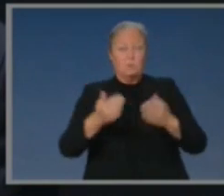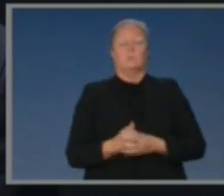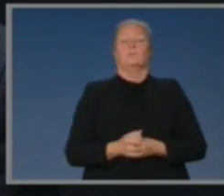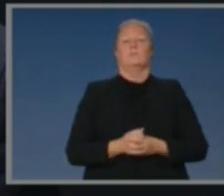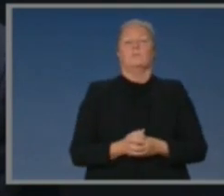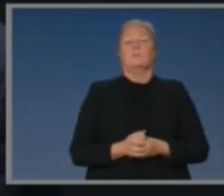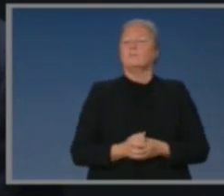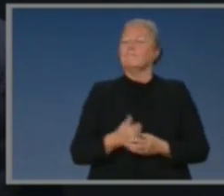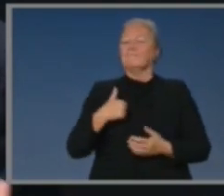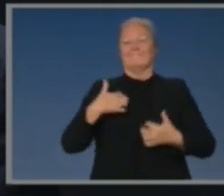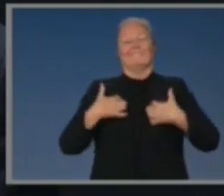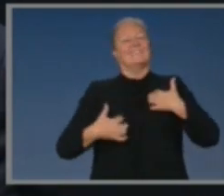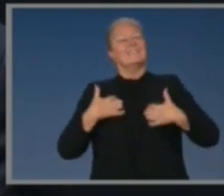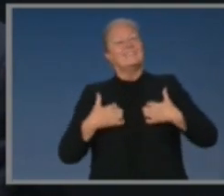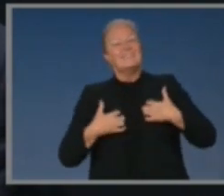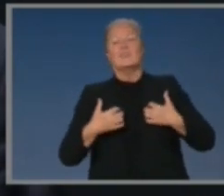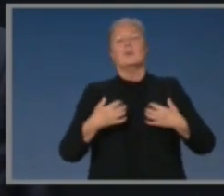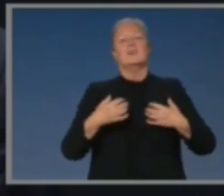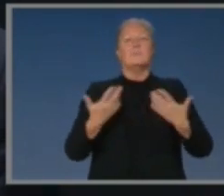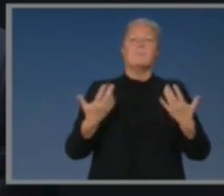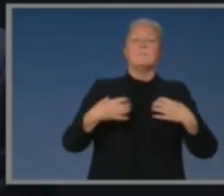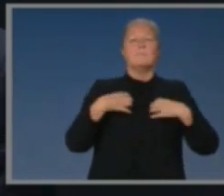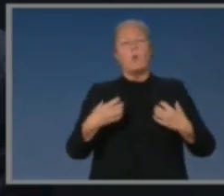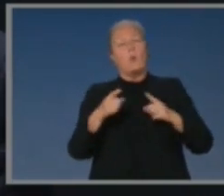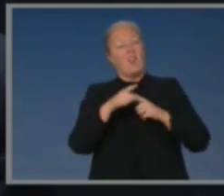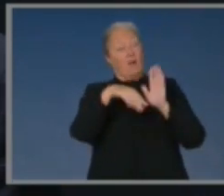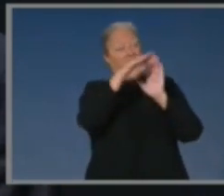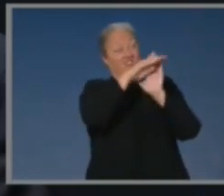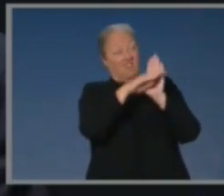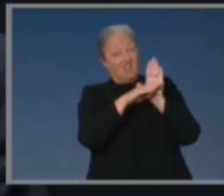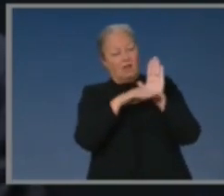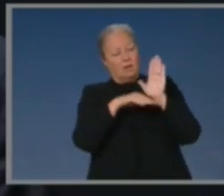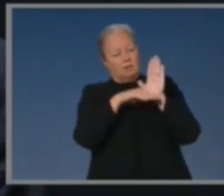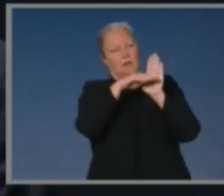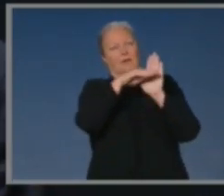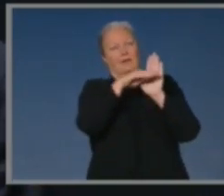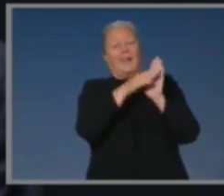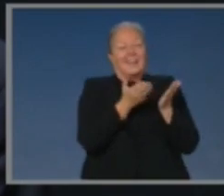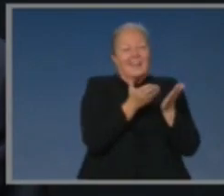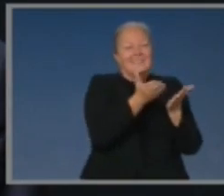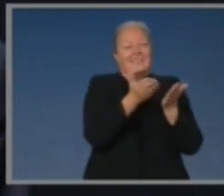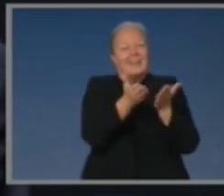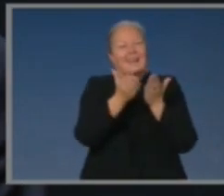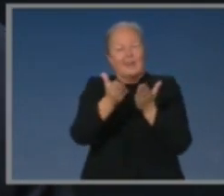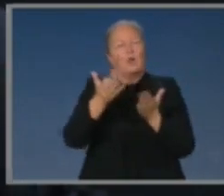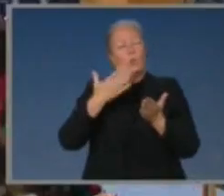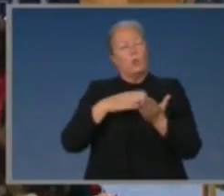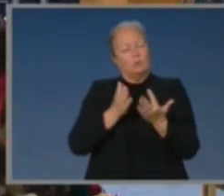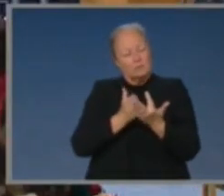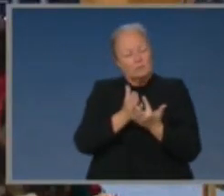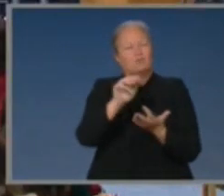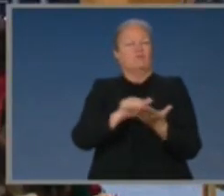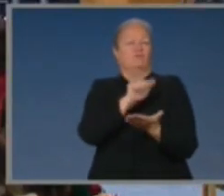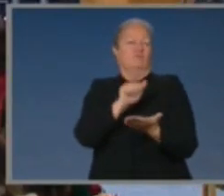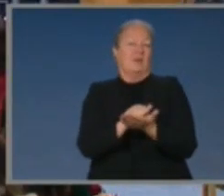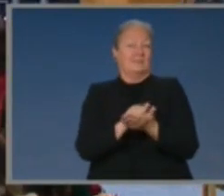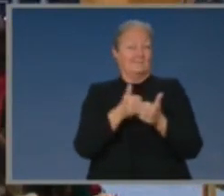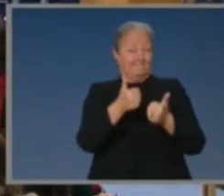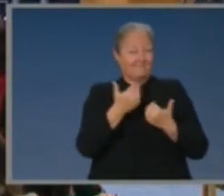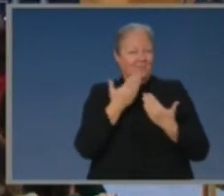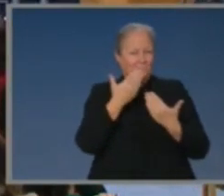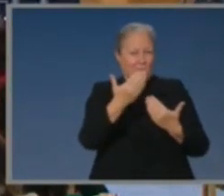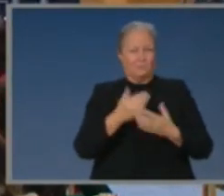more relaxed set of restrictions, but we need to make sure that we're continuing to do the right thing. Thank you. Thanks, Nev. Now I'm going to start, Greg, with you and then